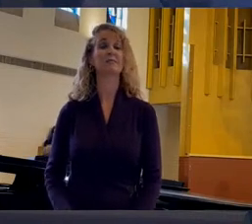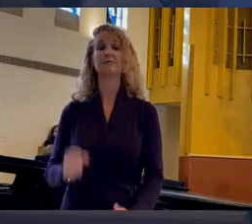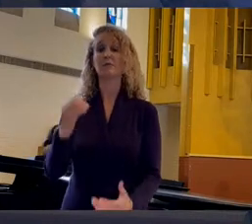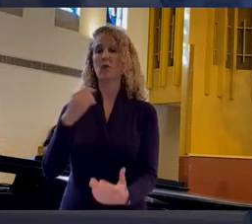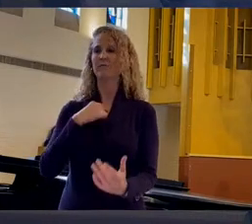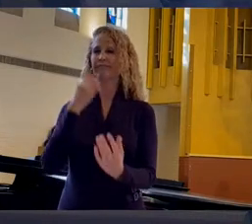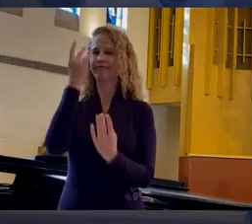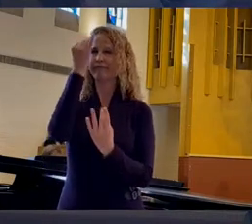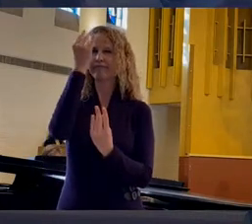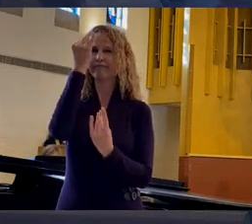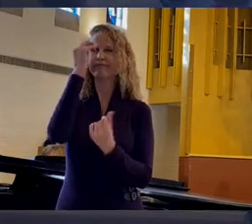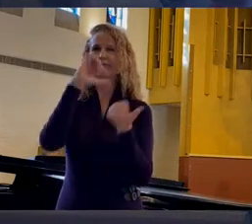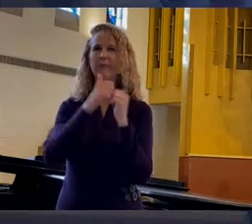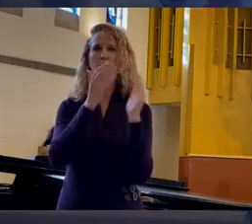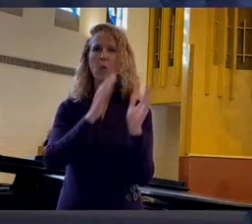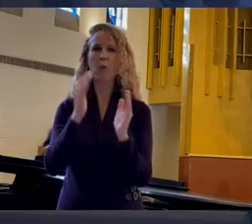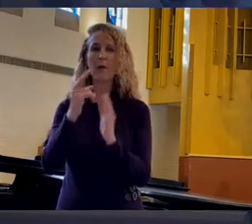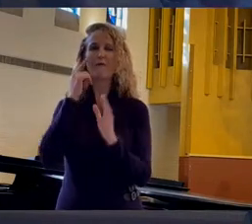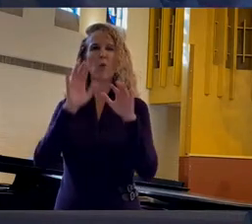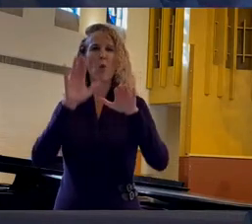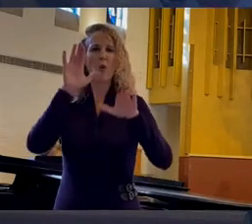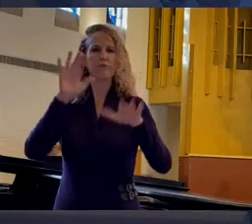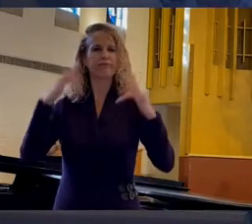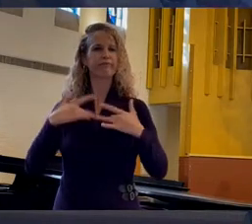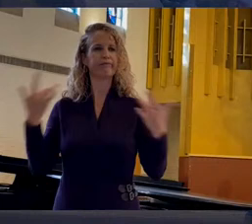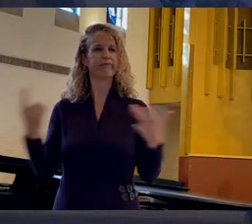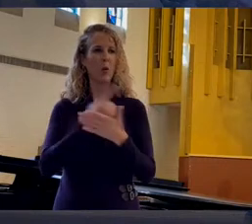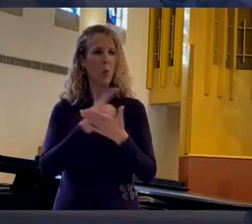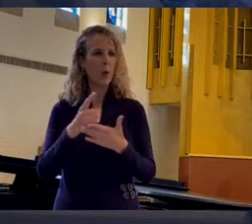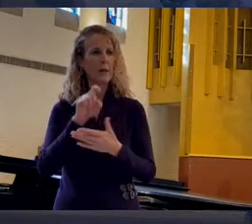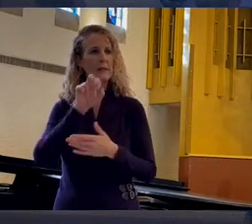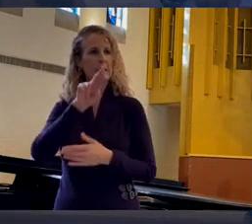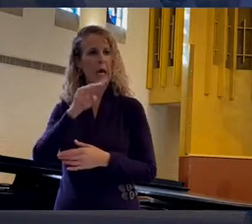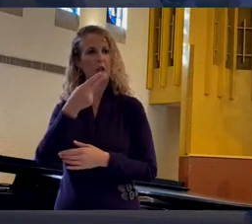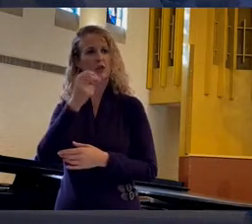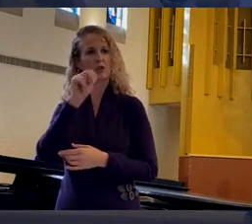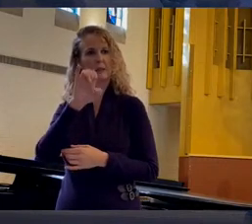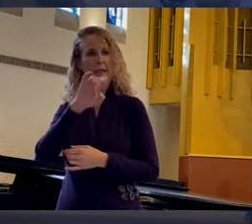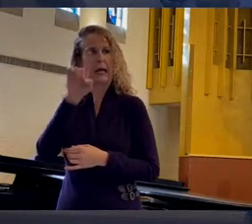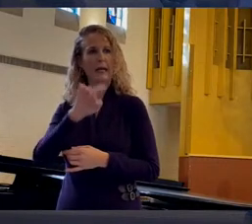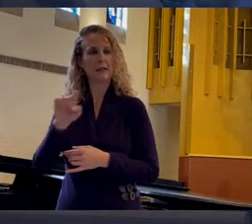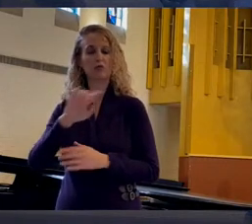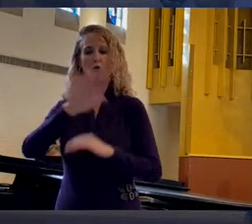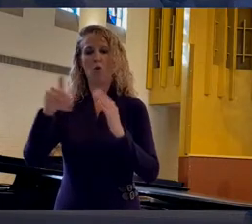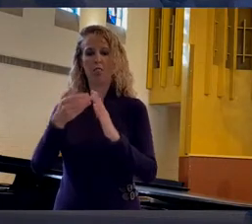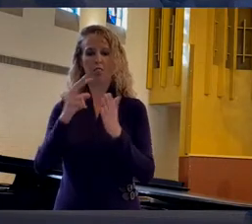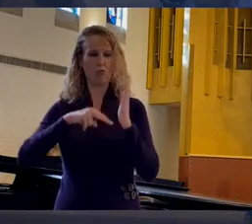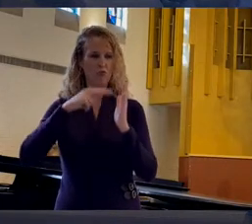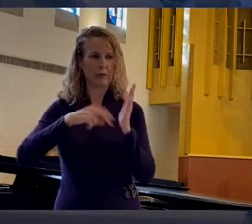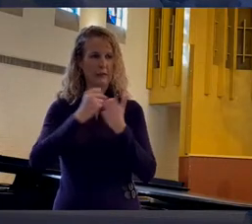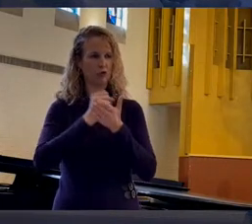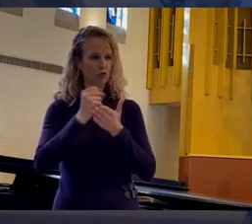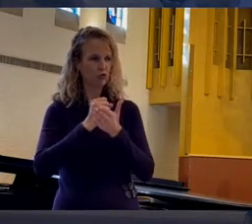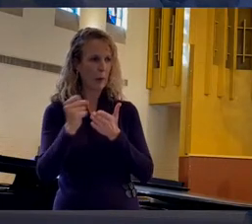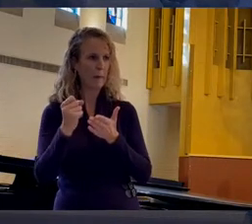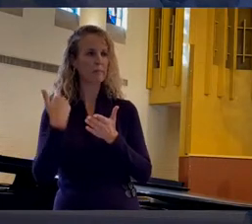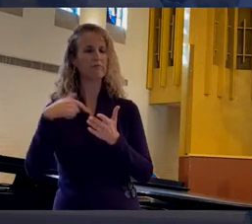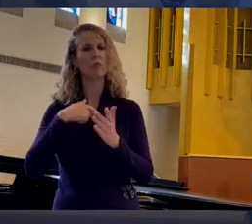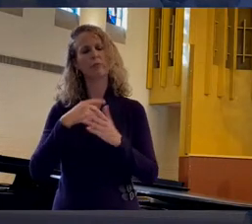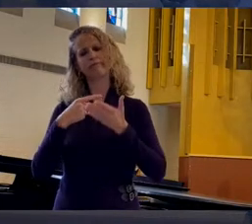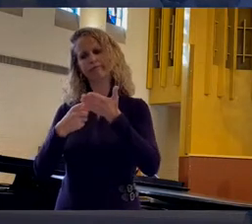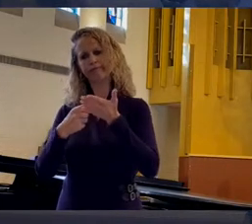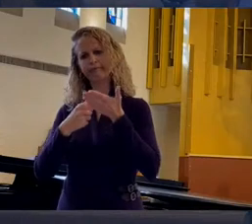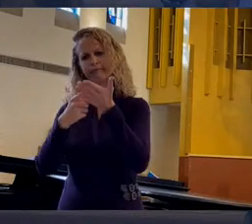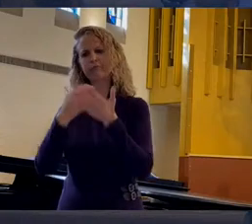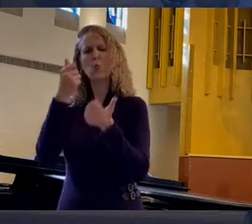As I was thinking about this day and the inauguration of Dr. Hanycz and the readings, we talked a little bit on the committee